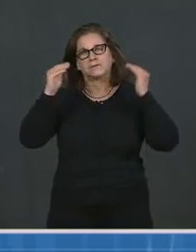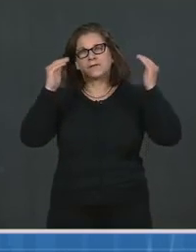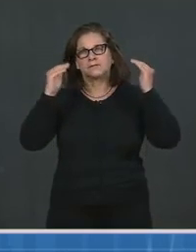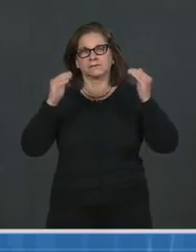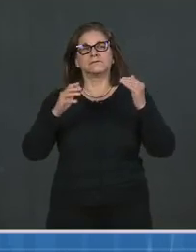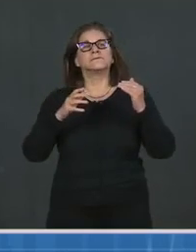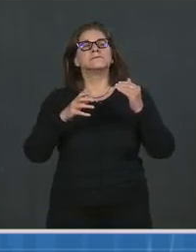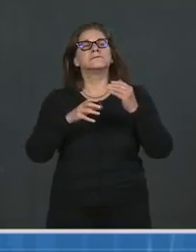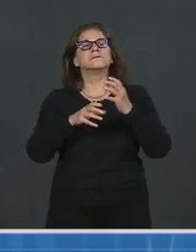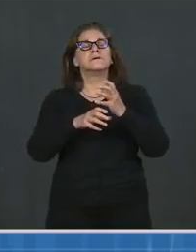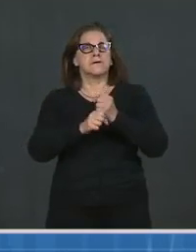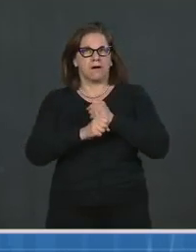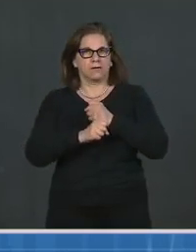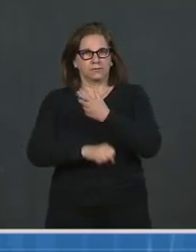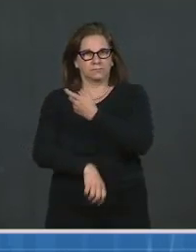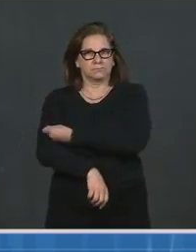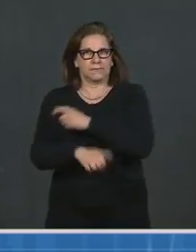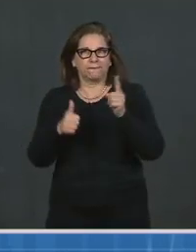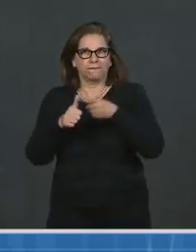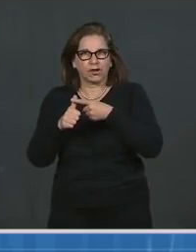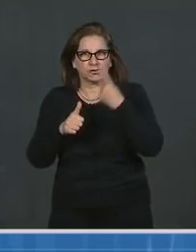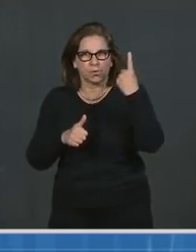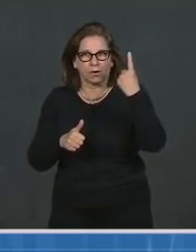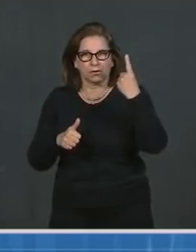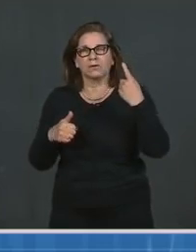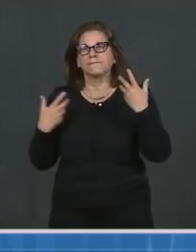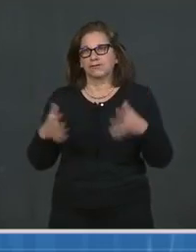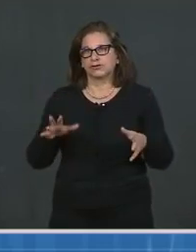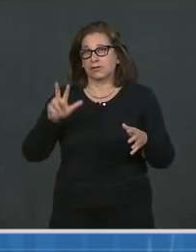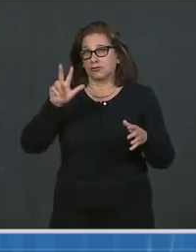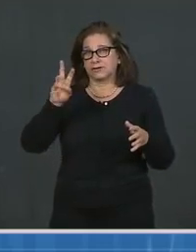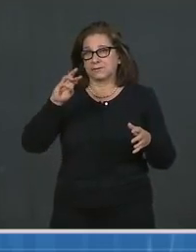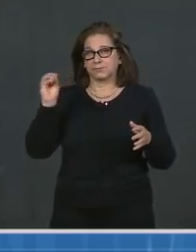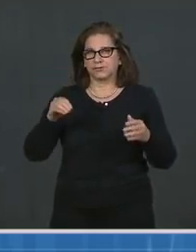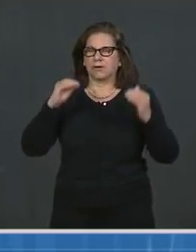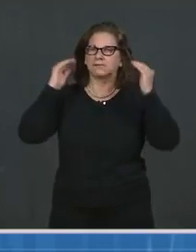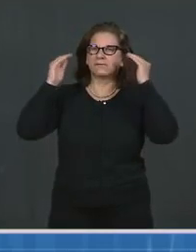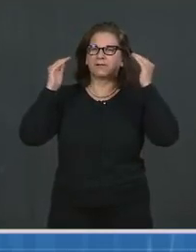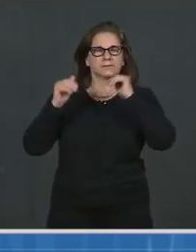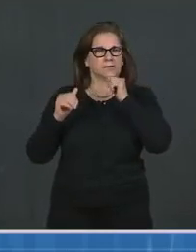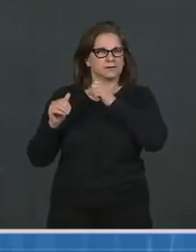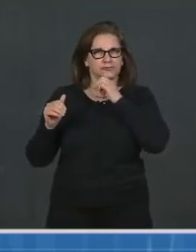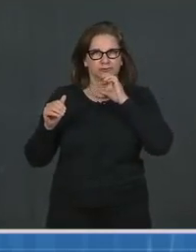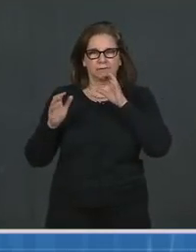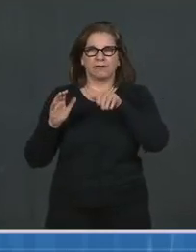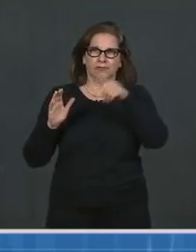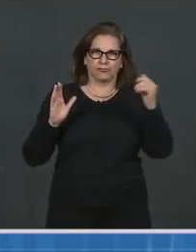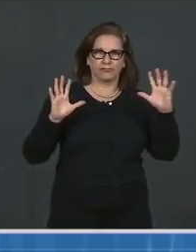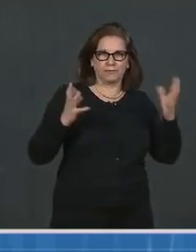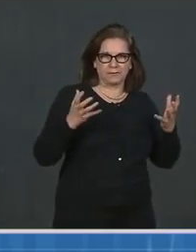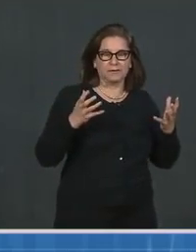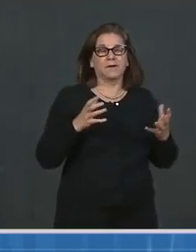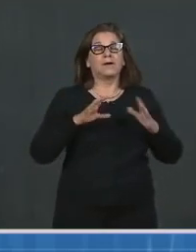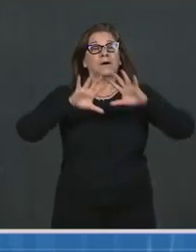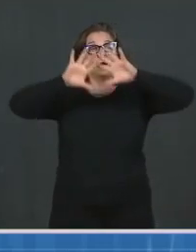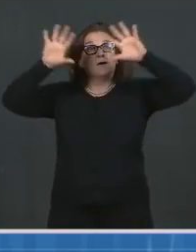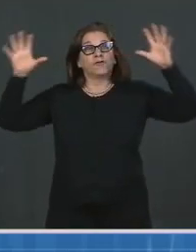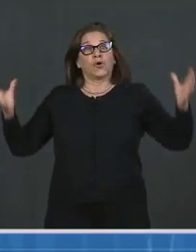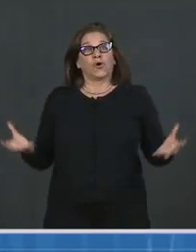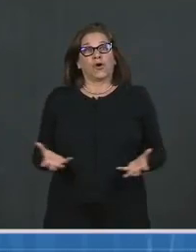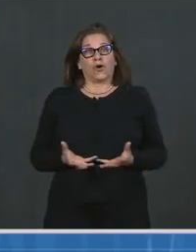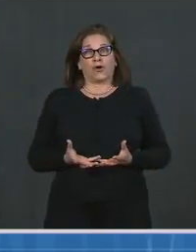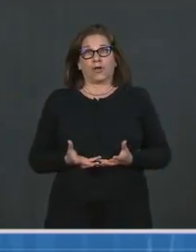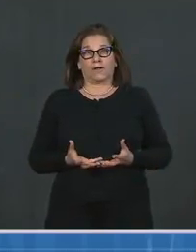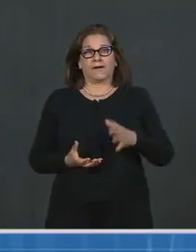adults. Overall, now more than 50 million Americans, approaching 1 in